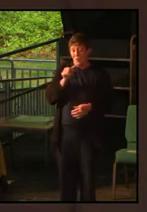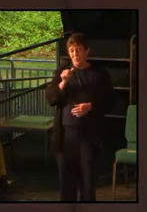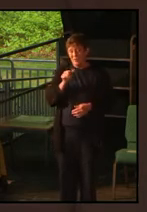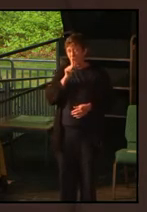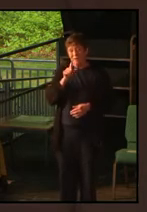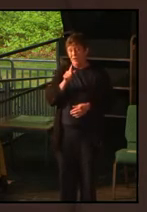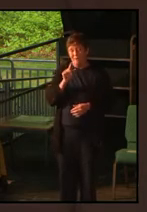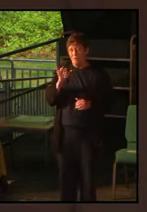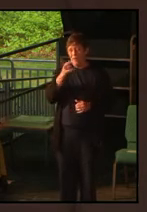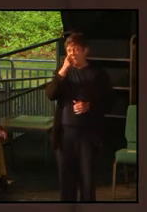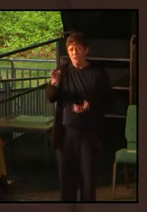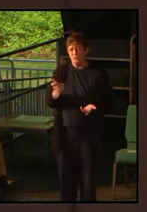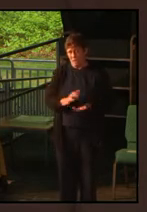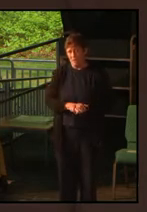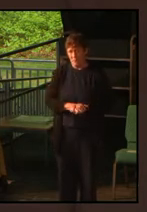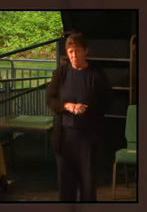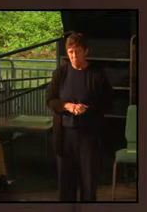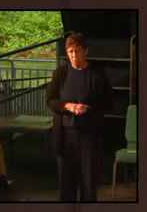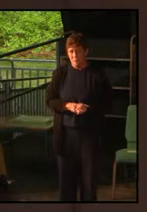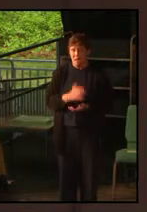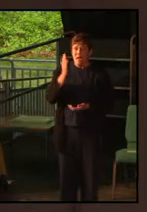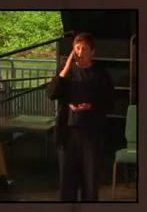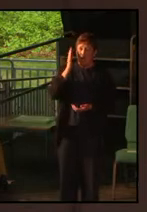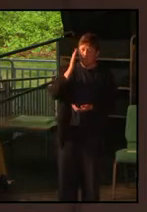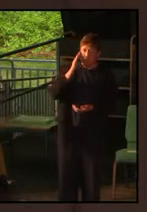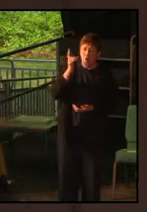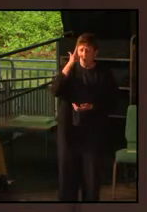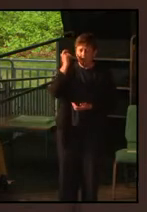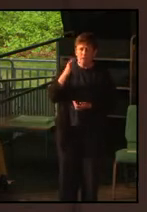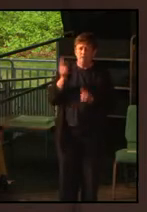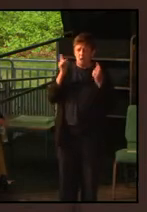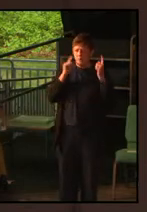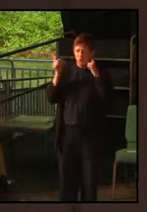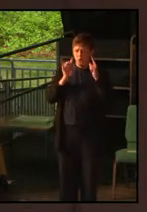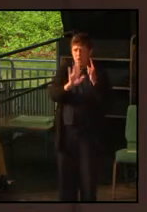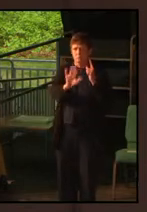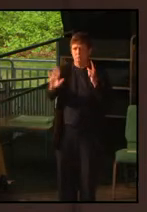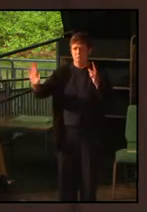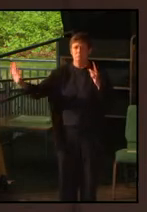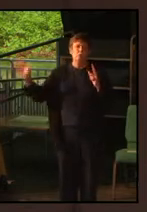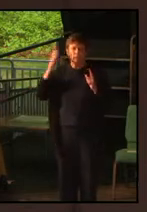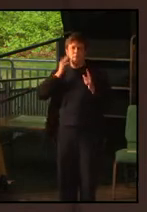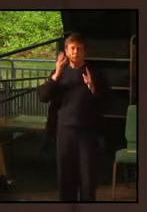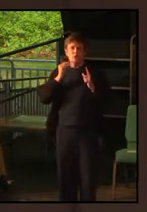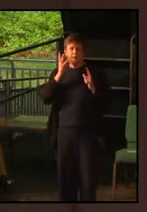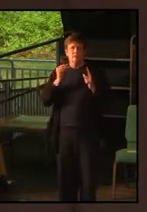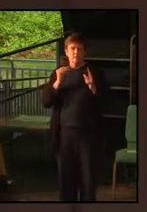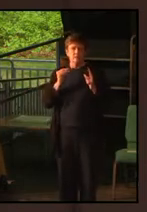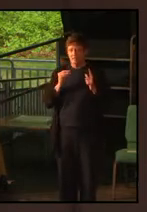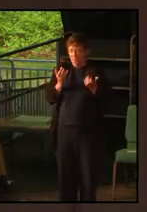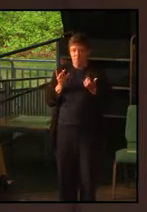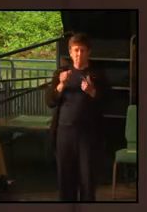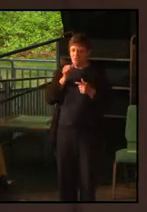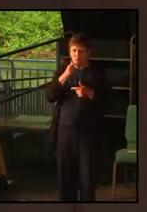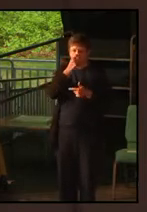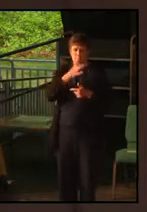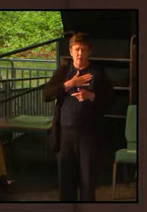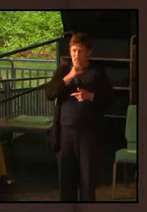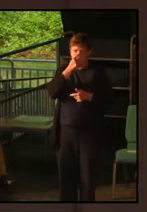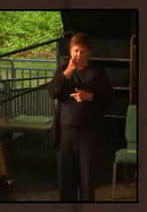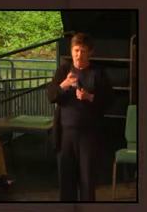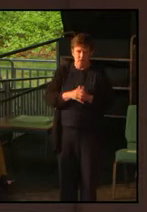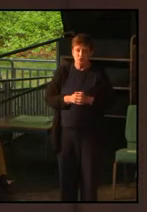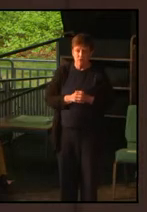interesting. And I learned that through listening to the experiences of others. And the commonality between my